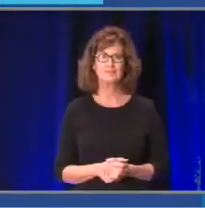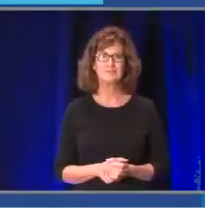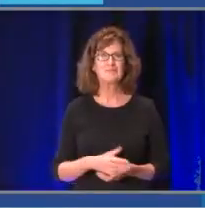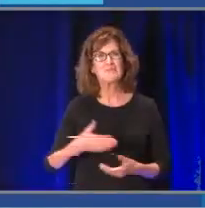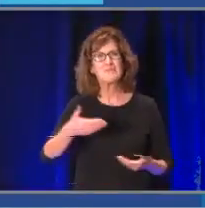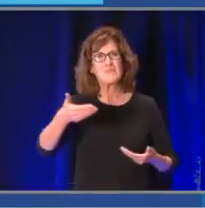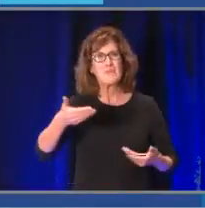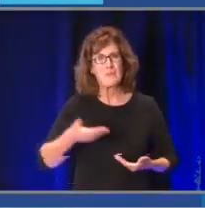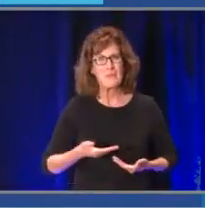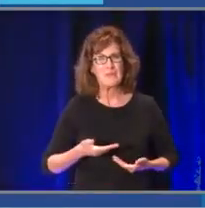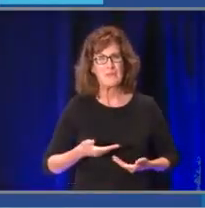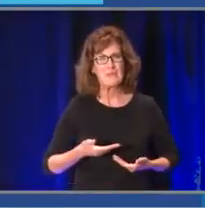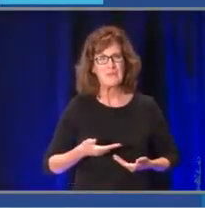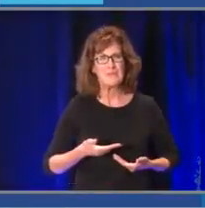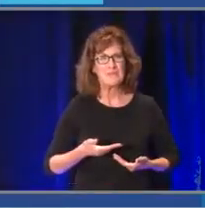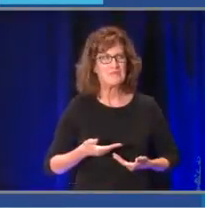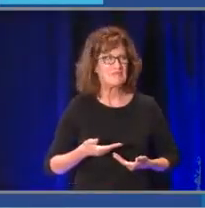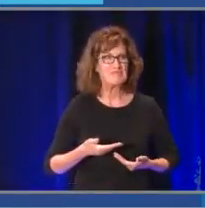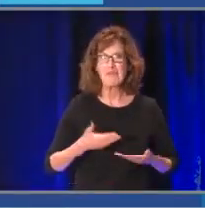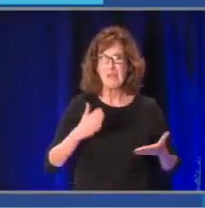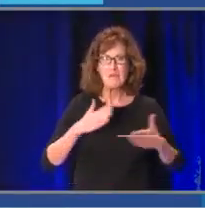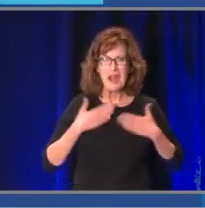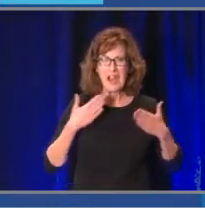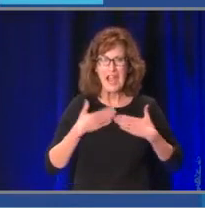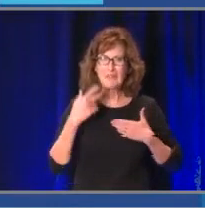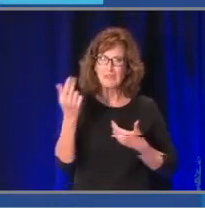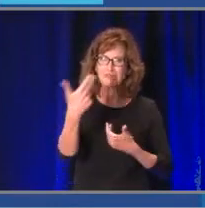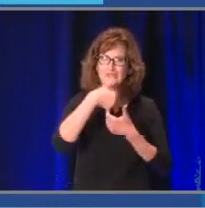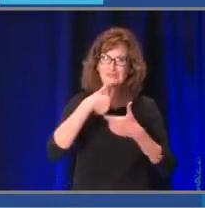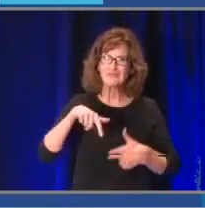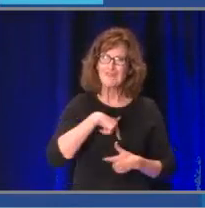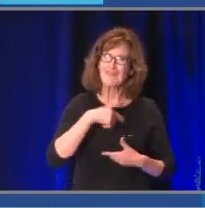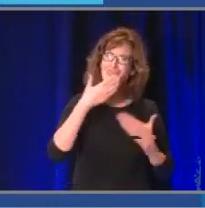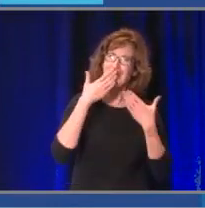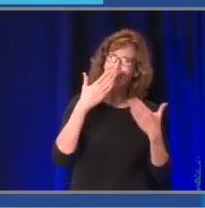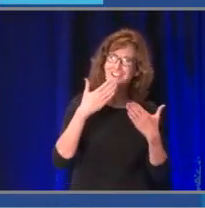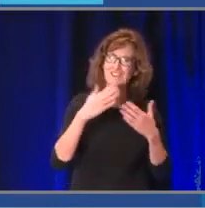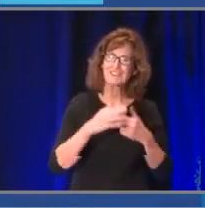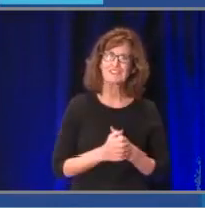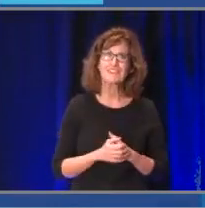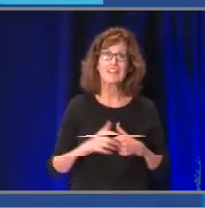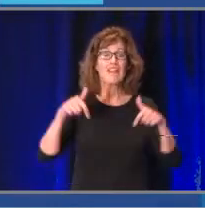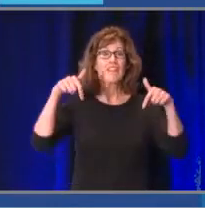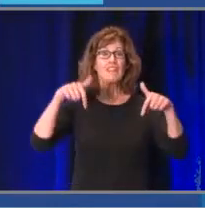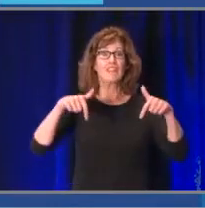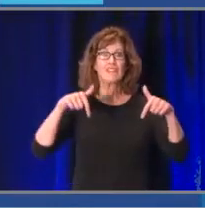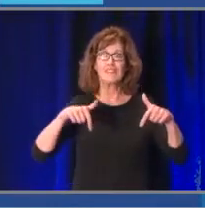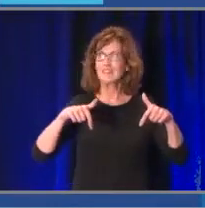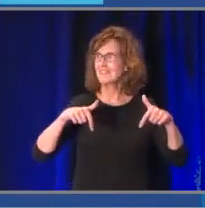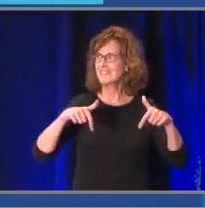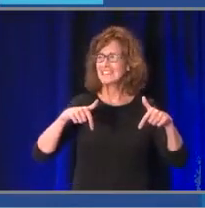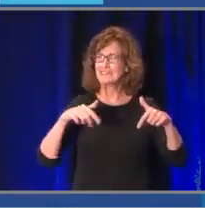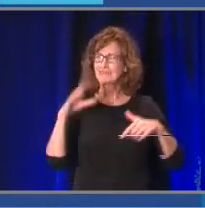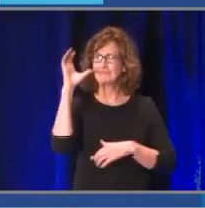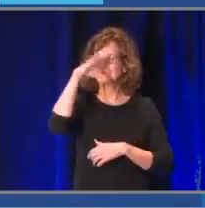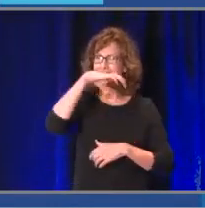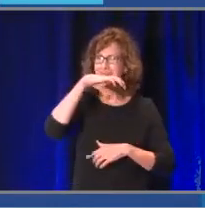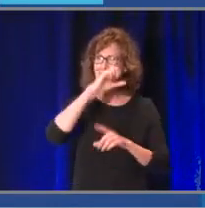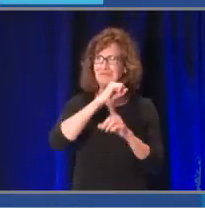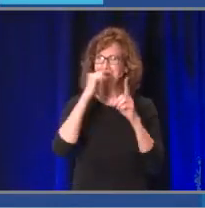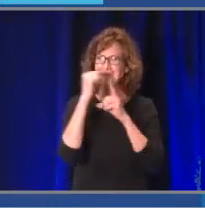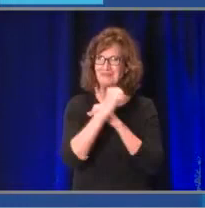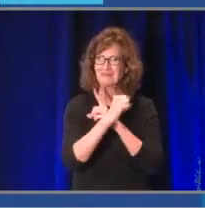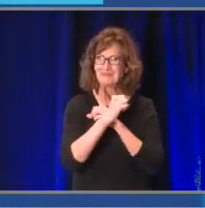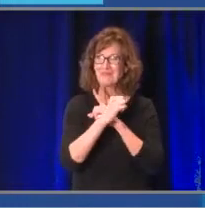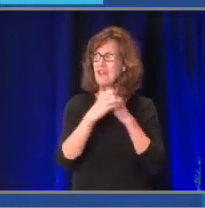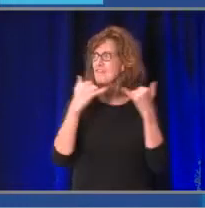Welcome, and we're pretty happy to have you here today. Thank you for joining us. Quite unusual. We're actually